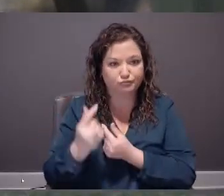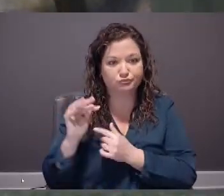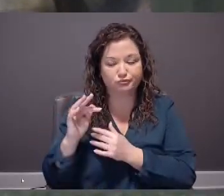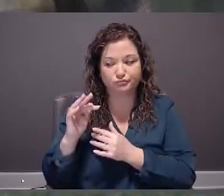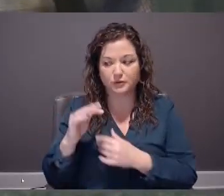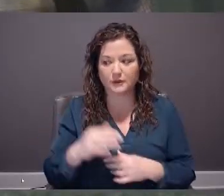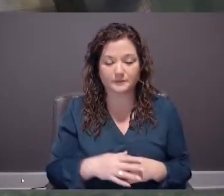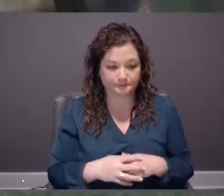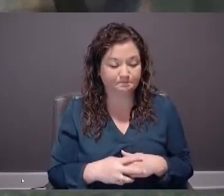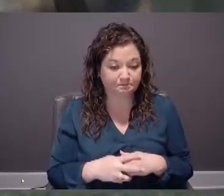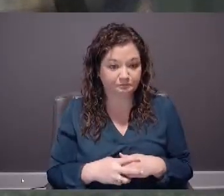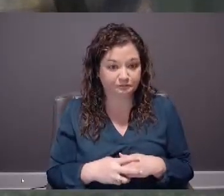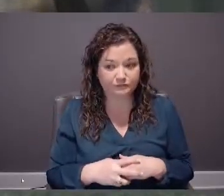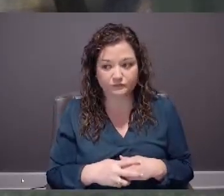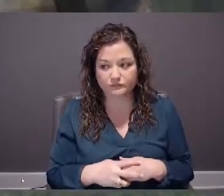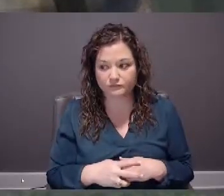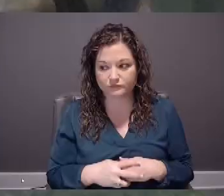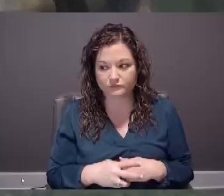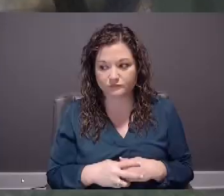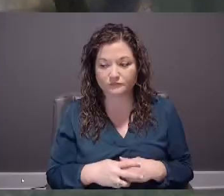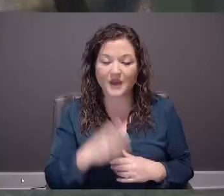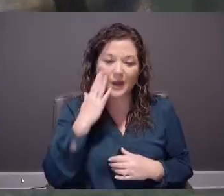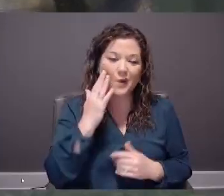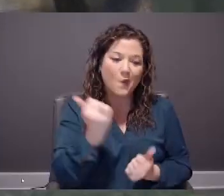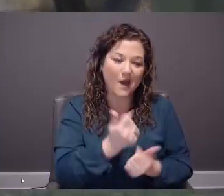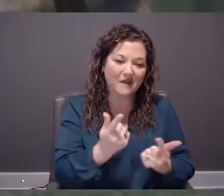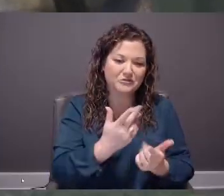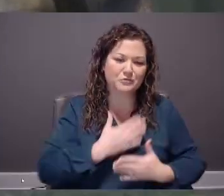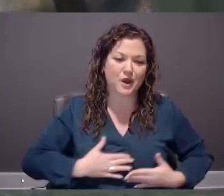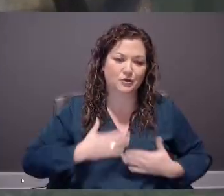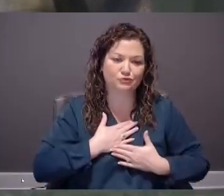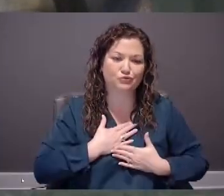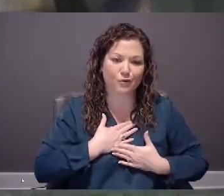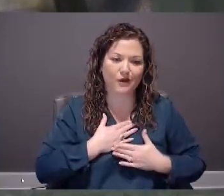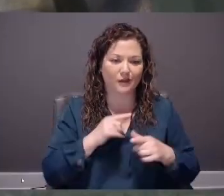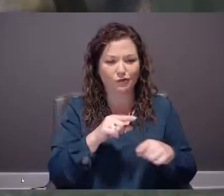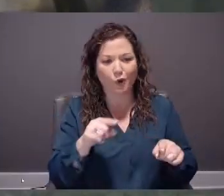had a good time busting those balloons.